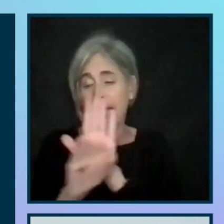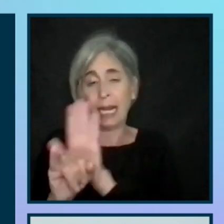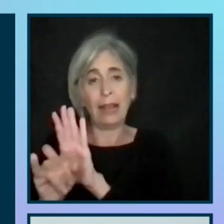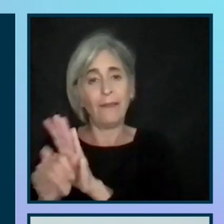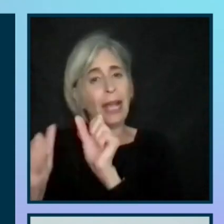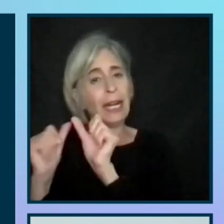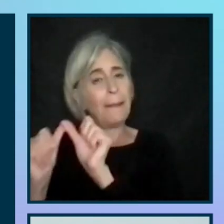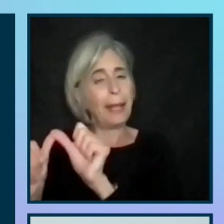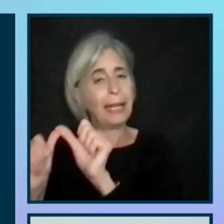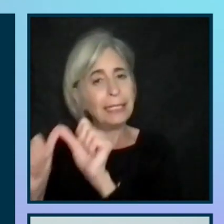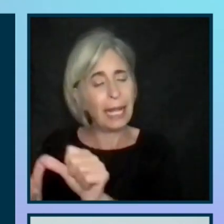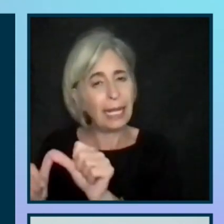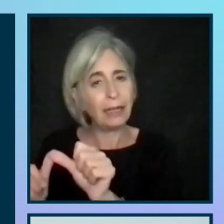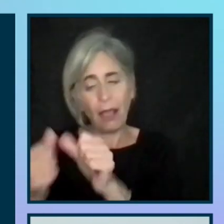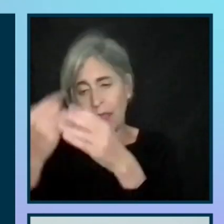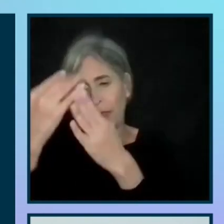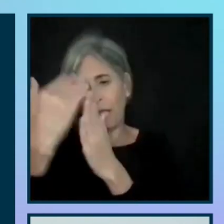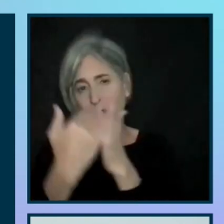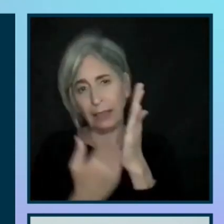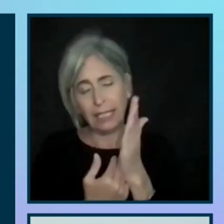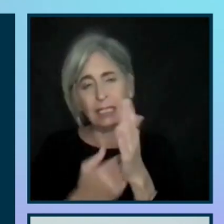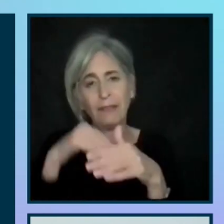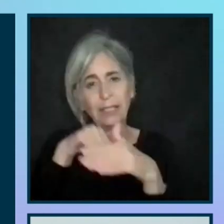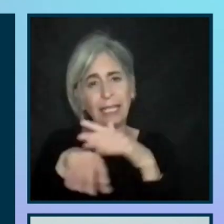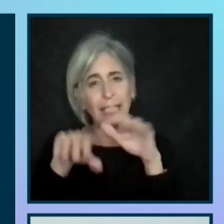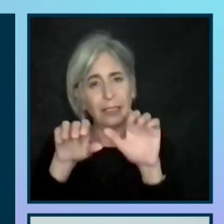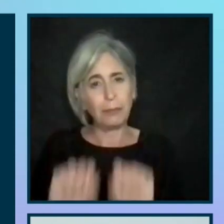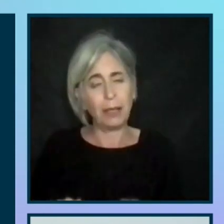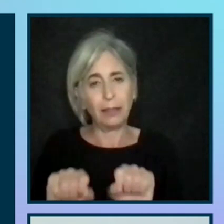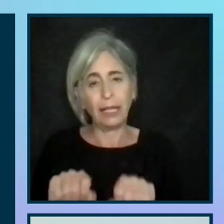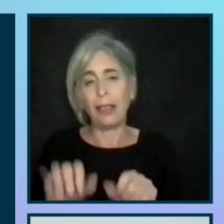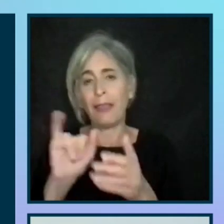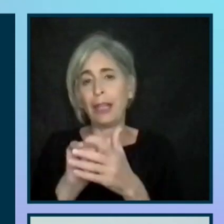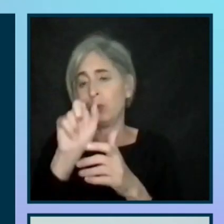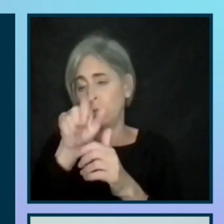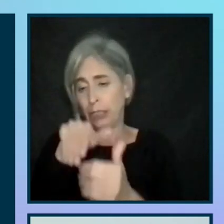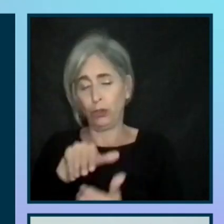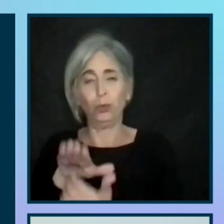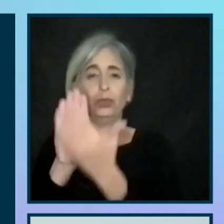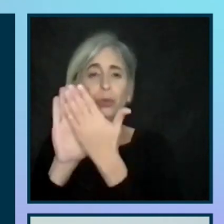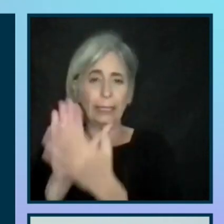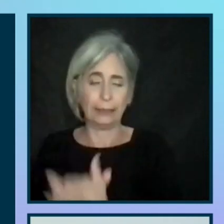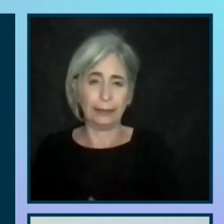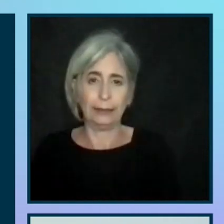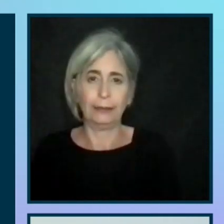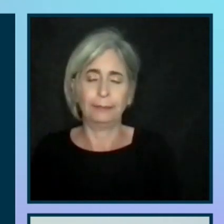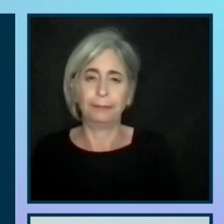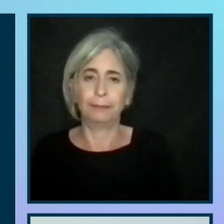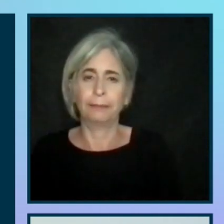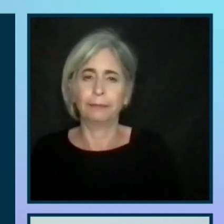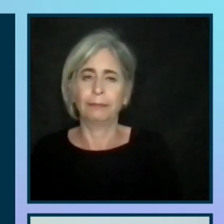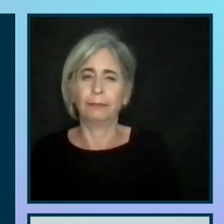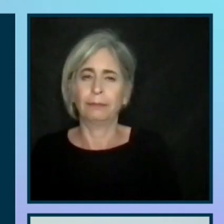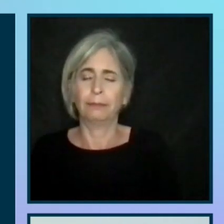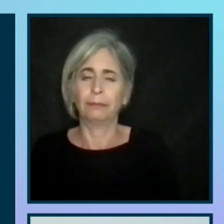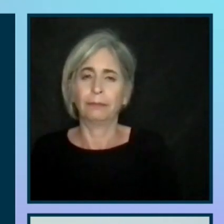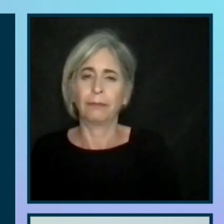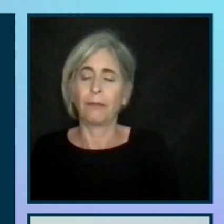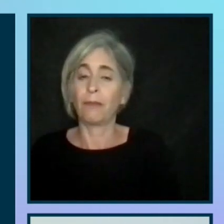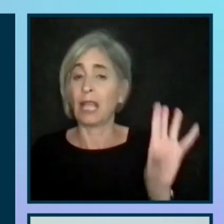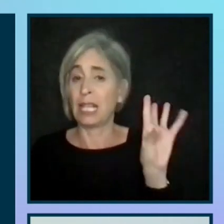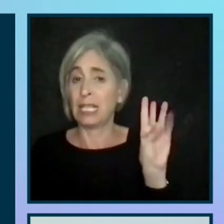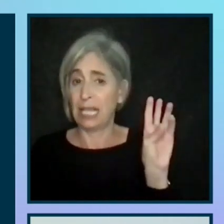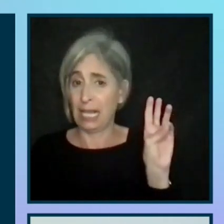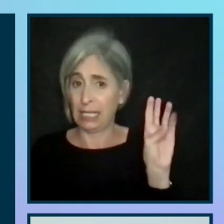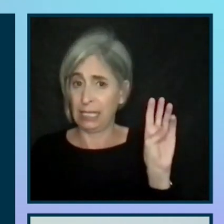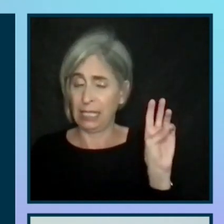maintain the list of accessibility barriers that you want to address. Next is the